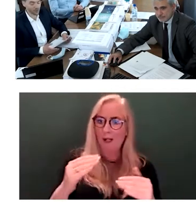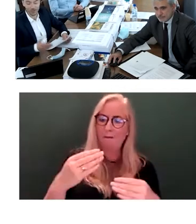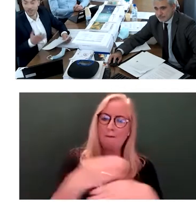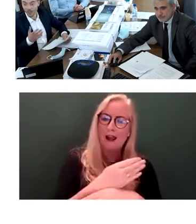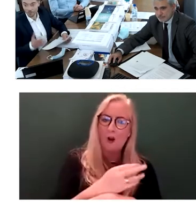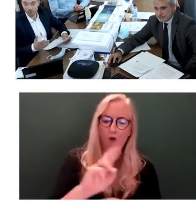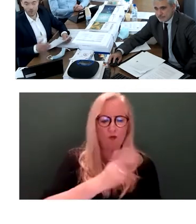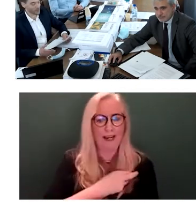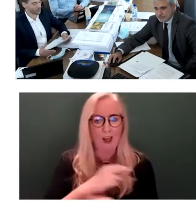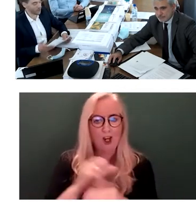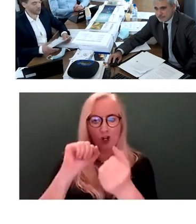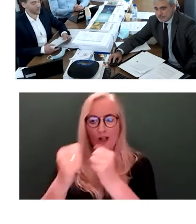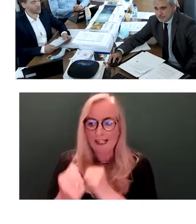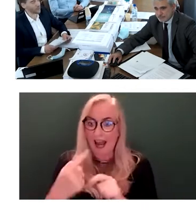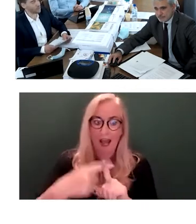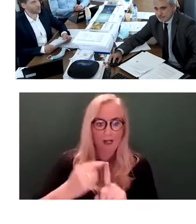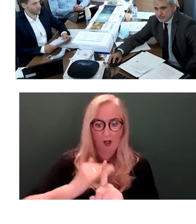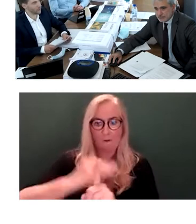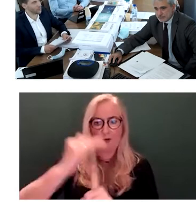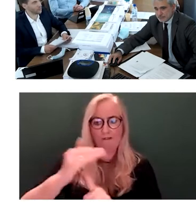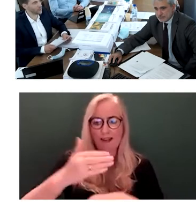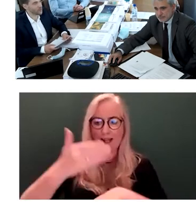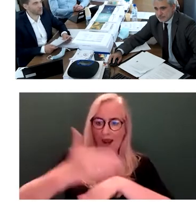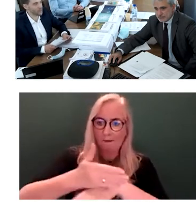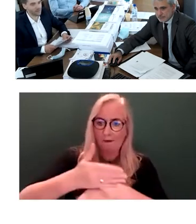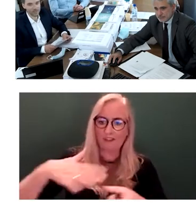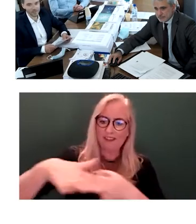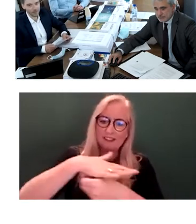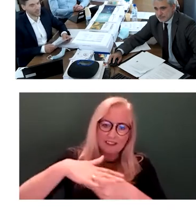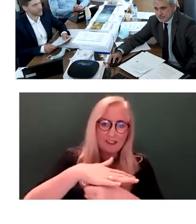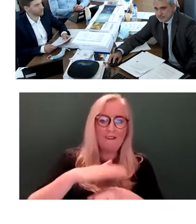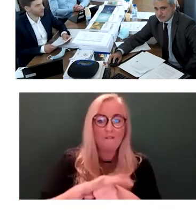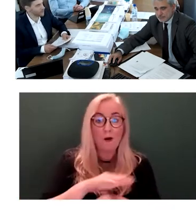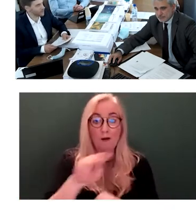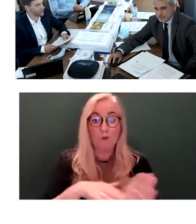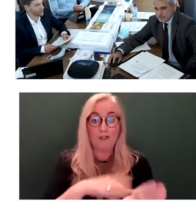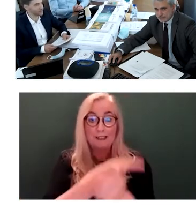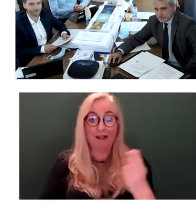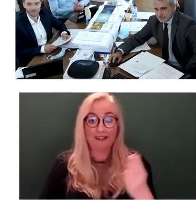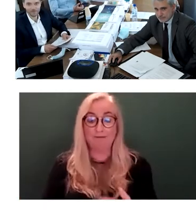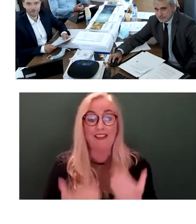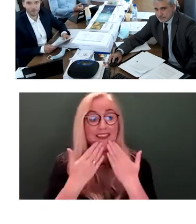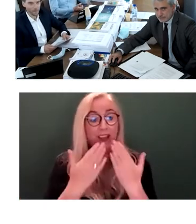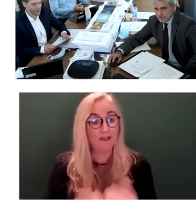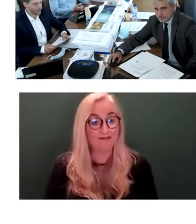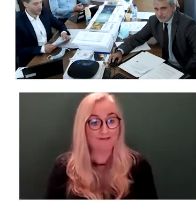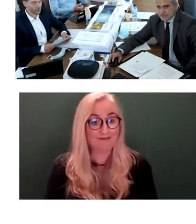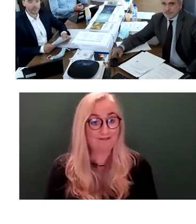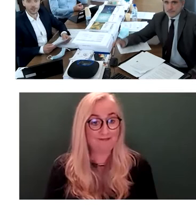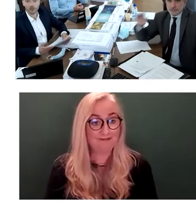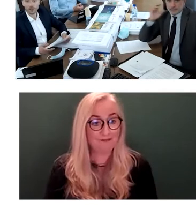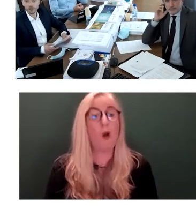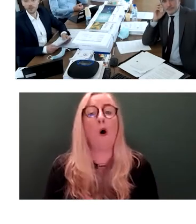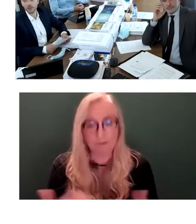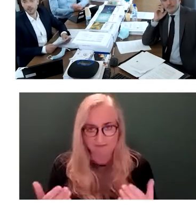is actually improvements of the labor market position of persons with disabilities. Thanks. All